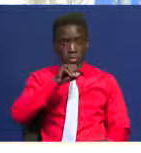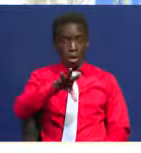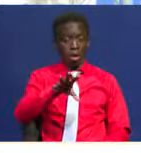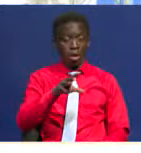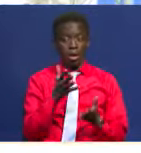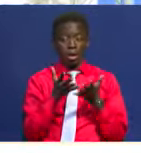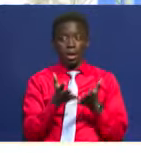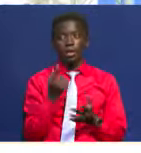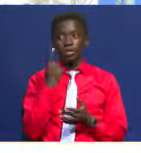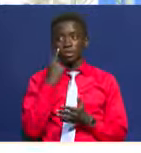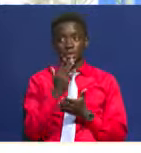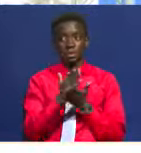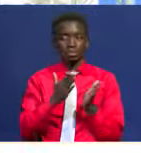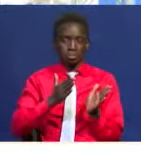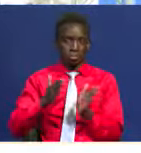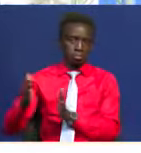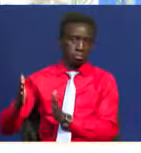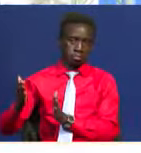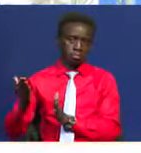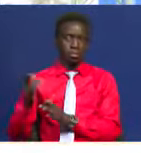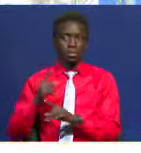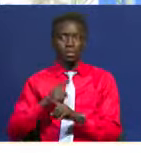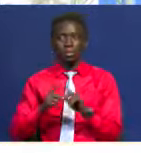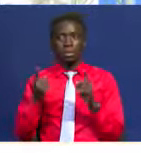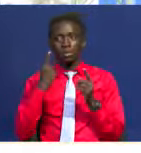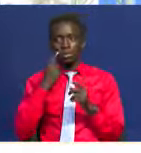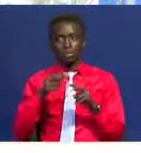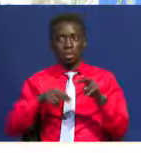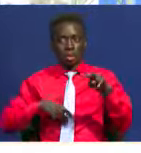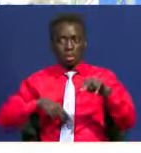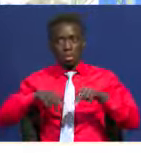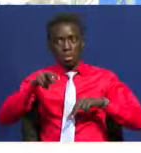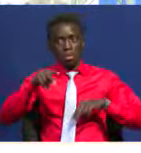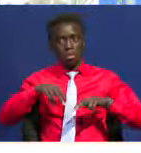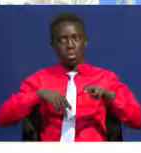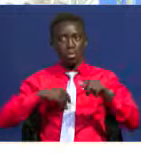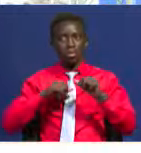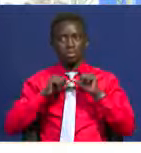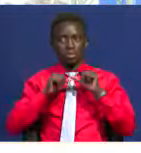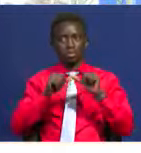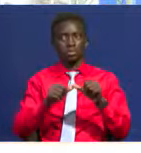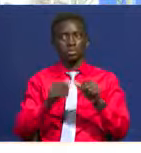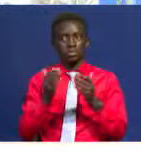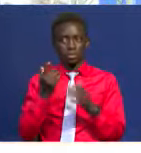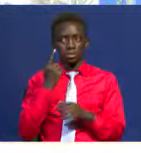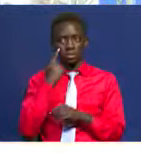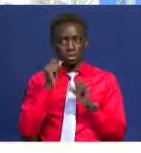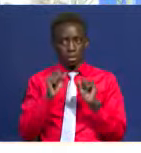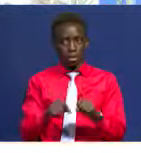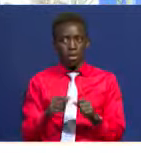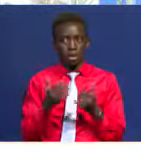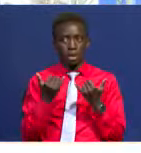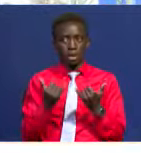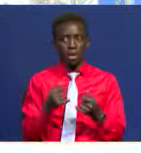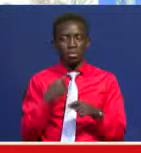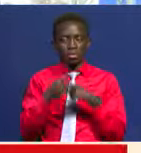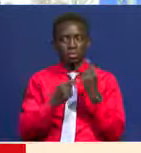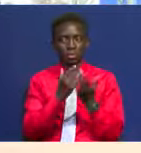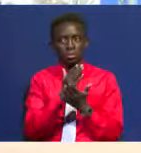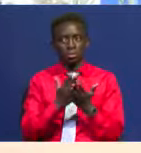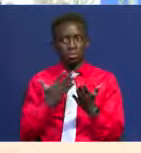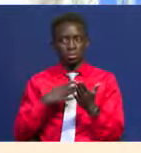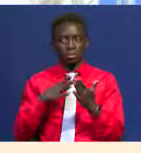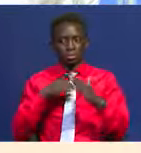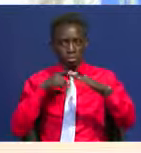the road, but still, nevertheless, pedestrians are still going on about their business, as you can see. We still have a few commuters making their way into